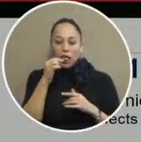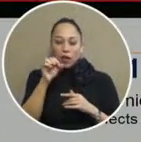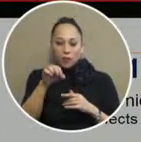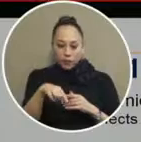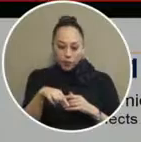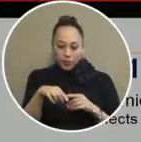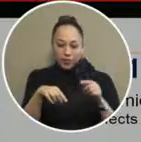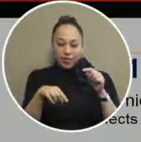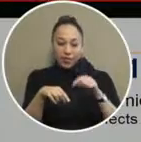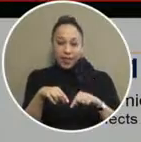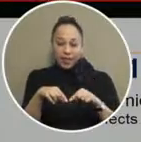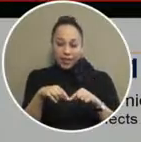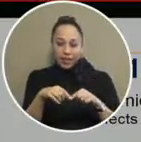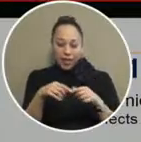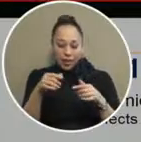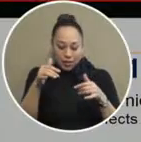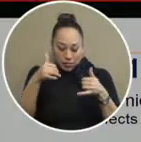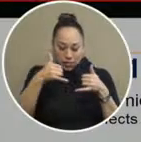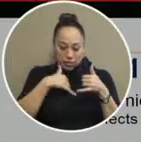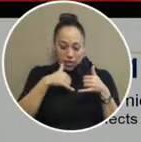infected droplets can remain